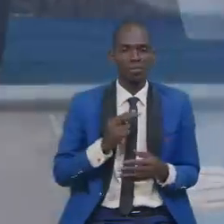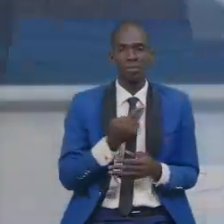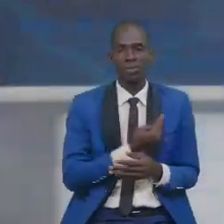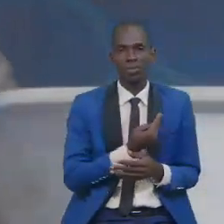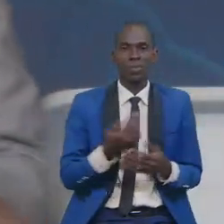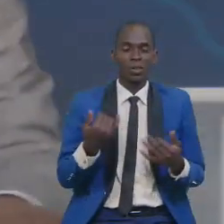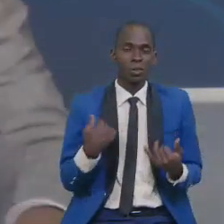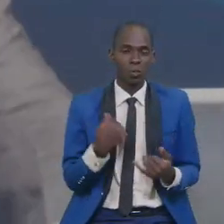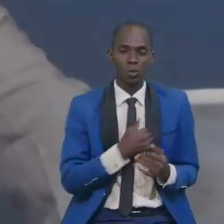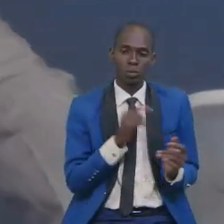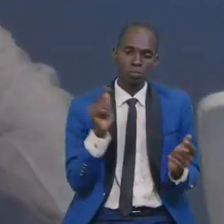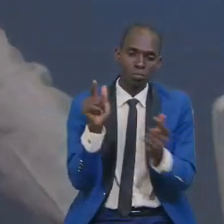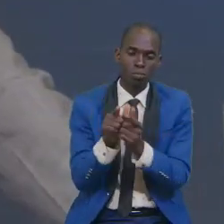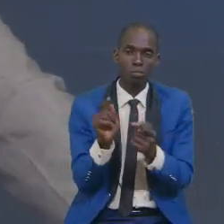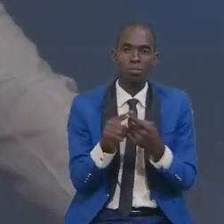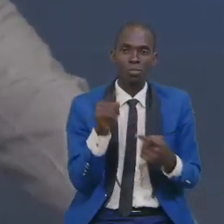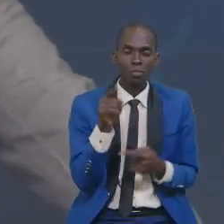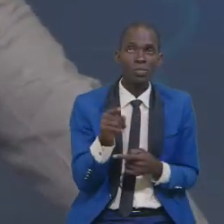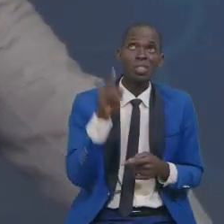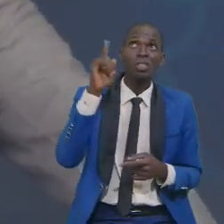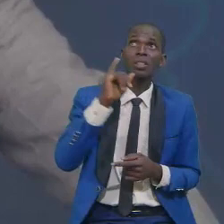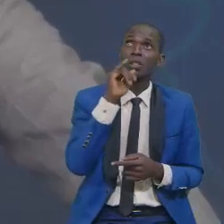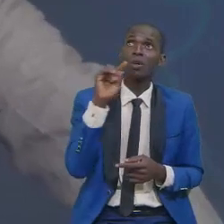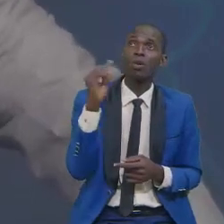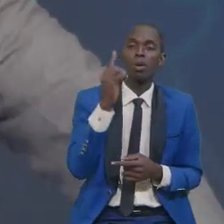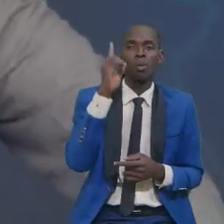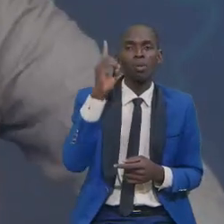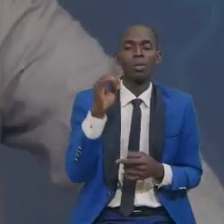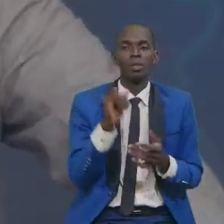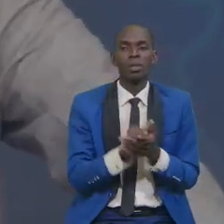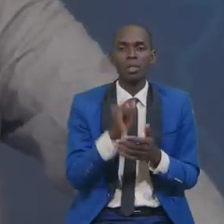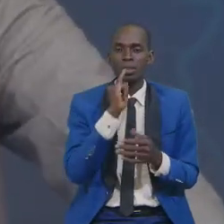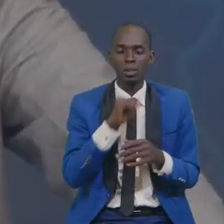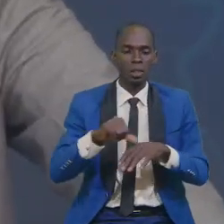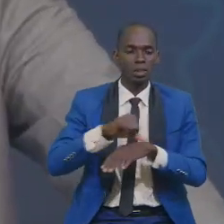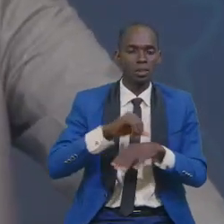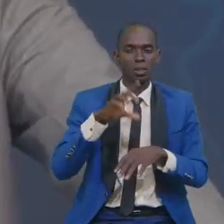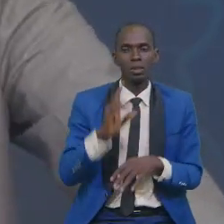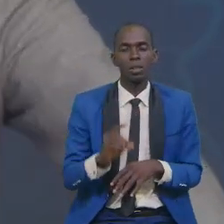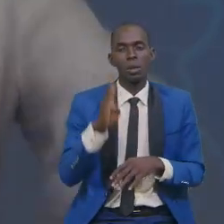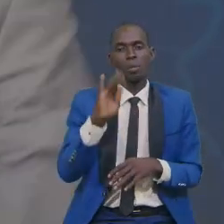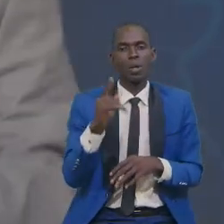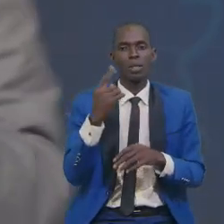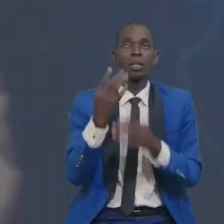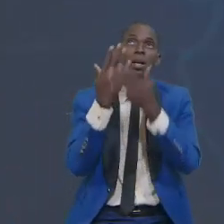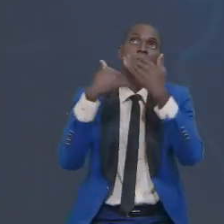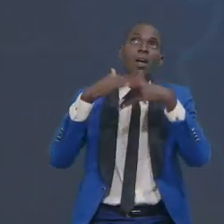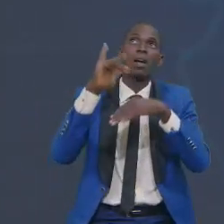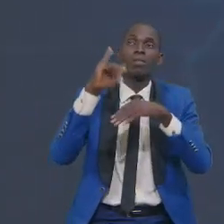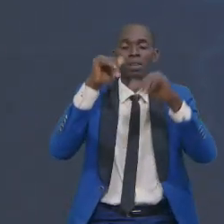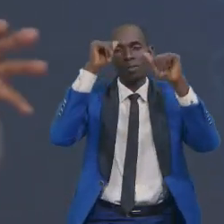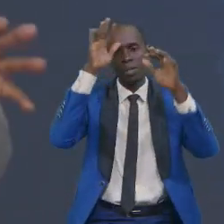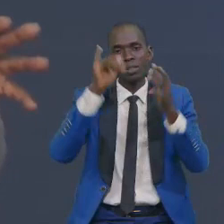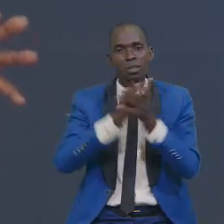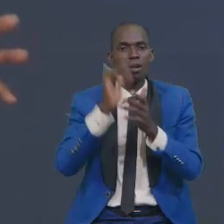him already he's the only one appointed approved anointed of the heavenly father that will give